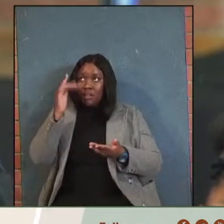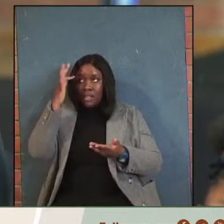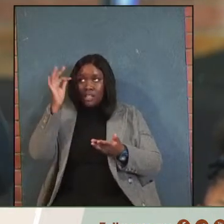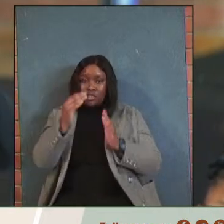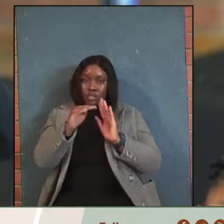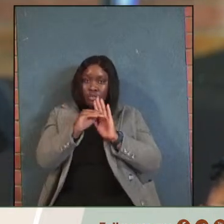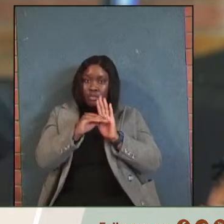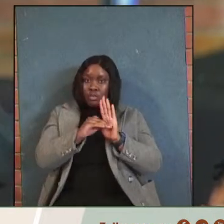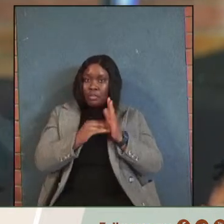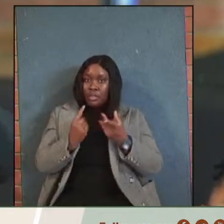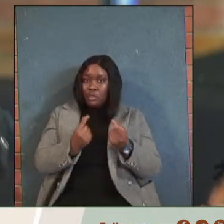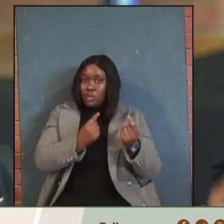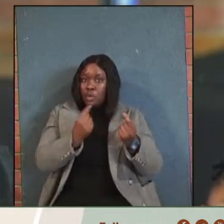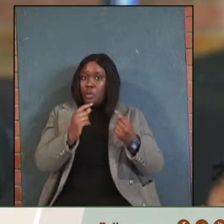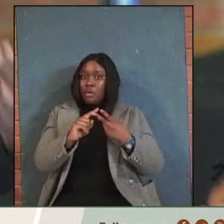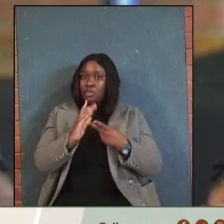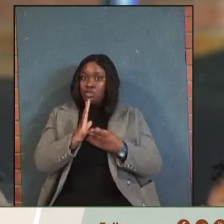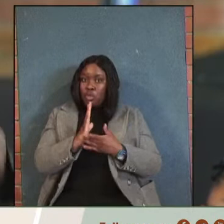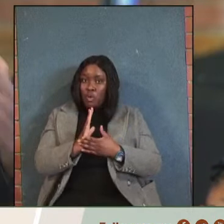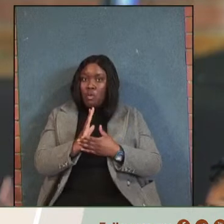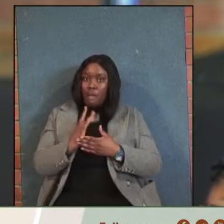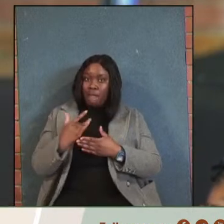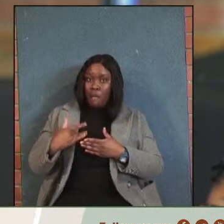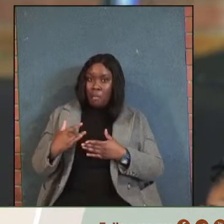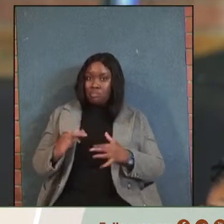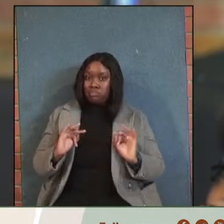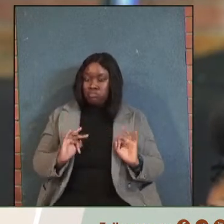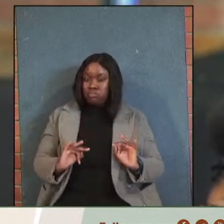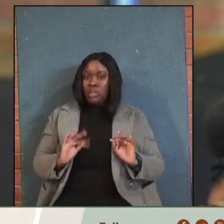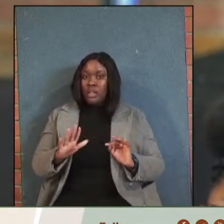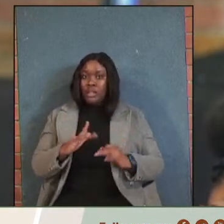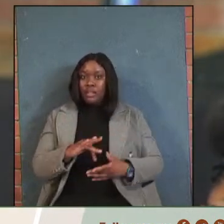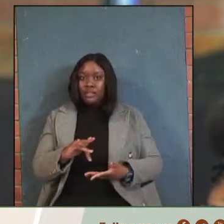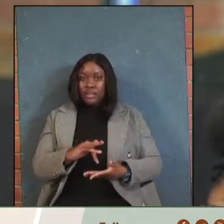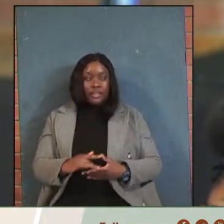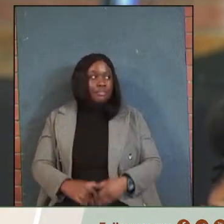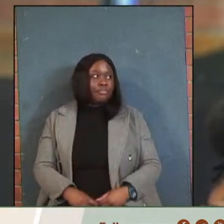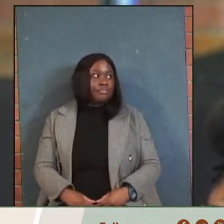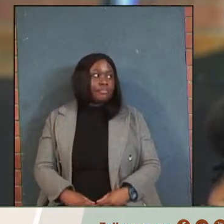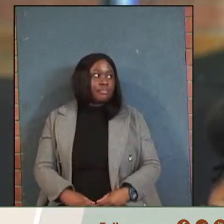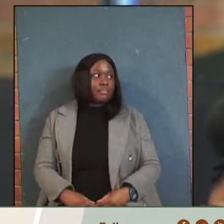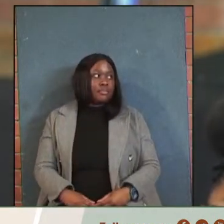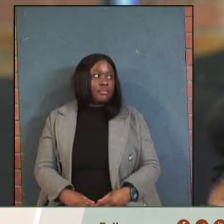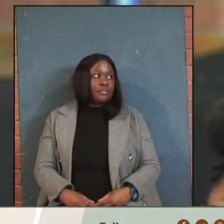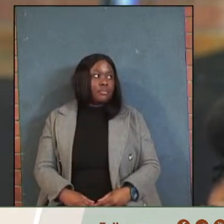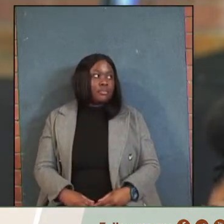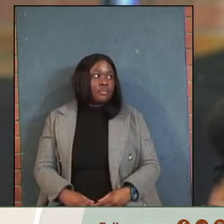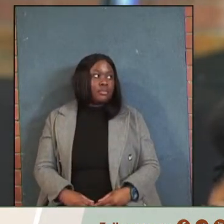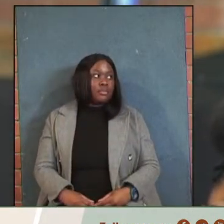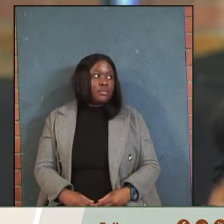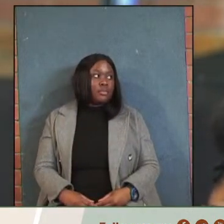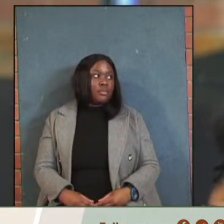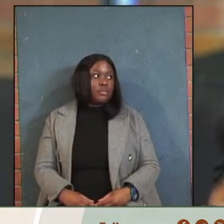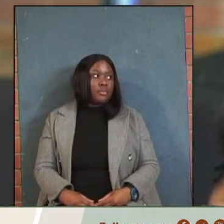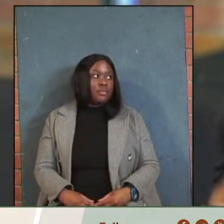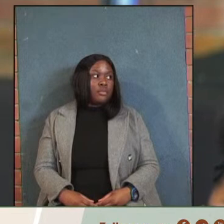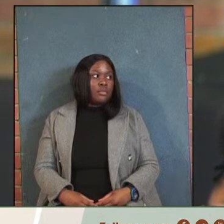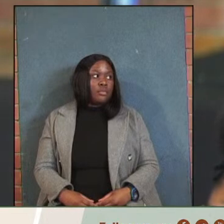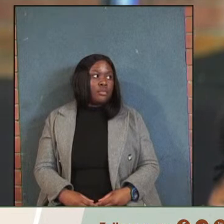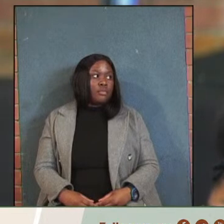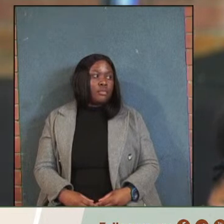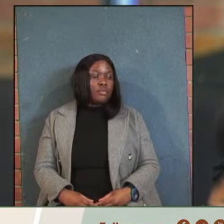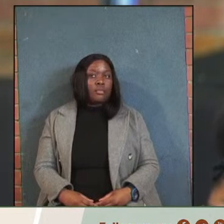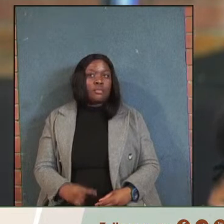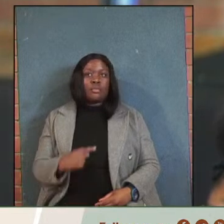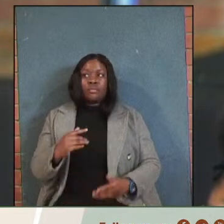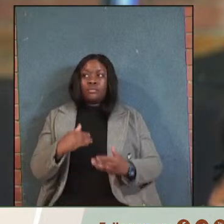to formalize and properly better the aftercare centers? Well, as my third speaker mentioned, the Little Smurfs aftercare that was